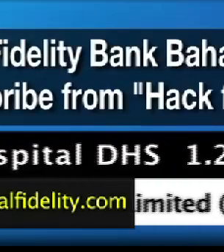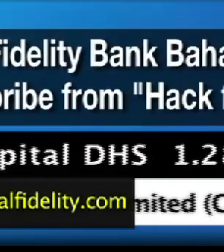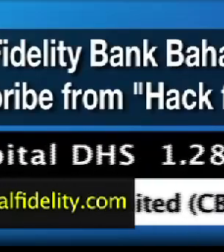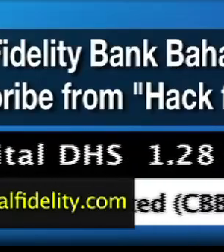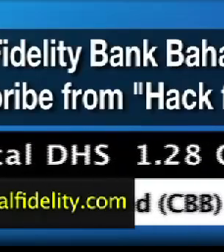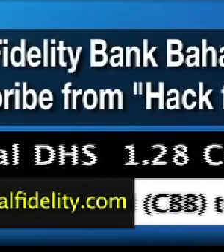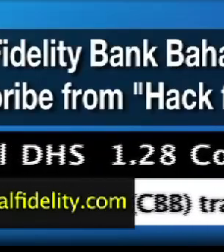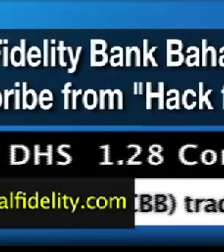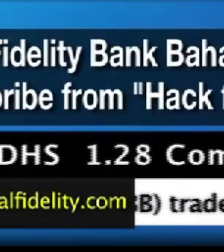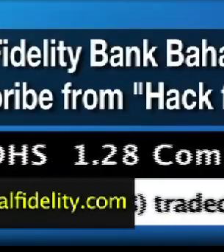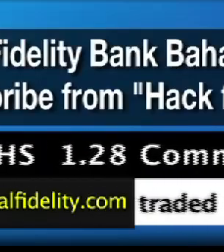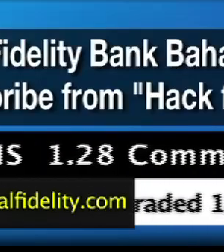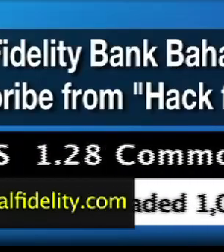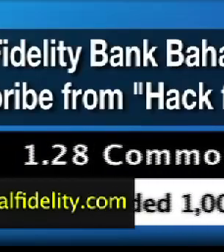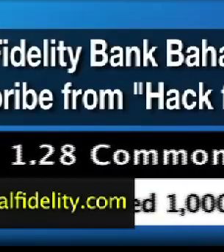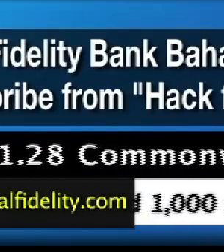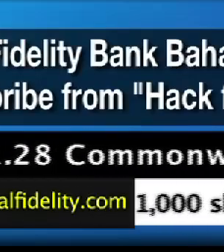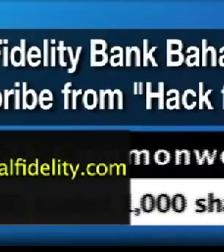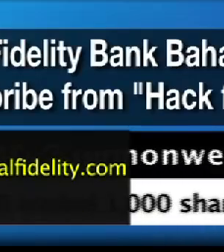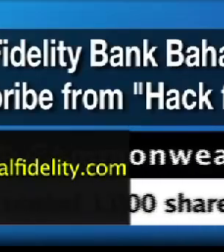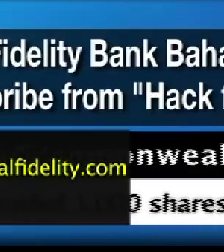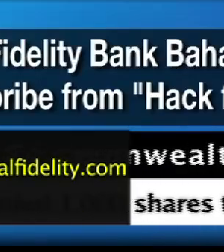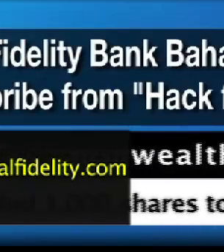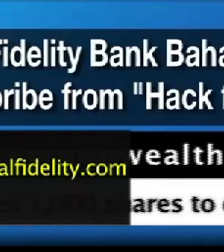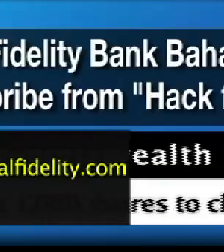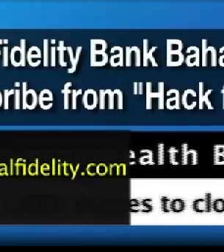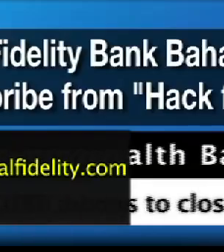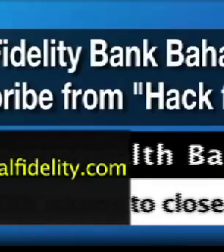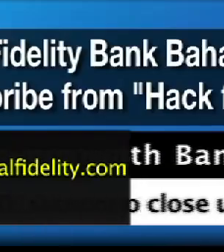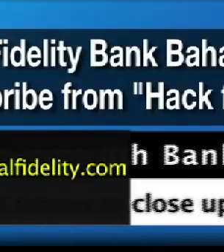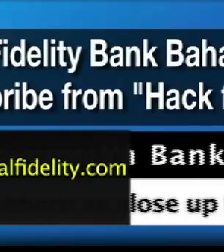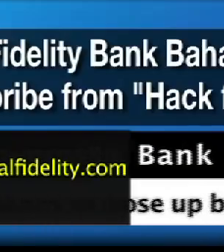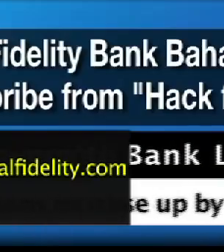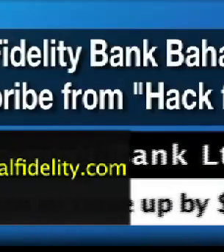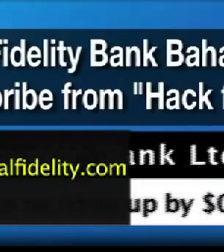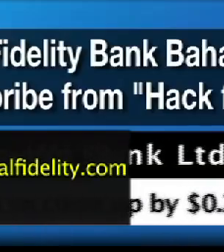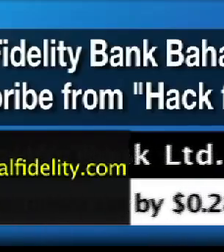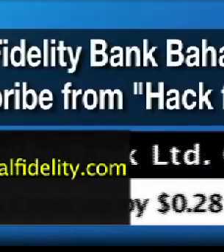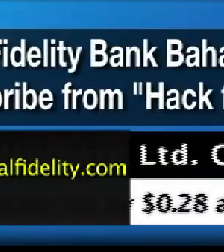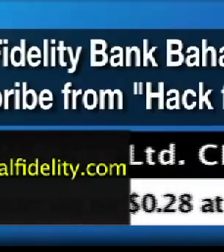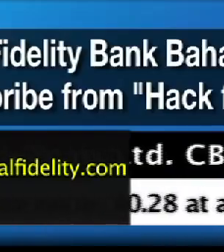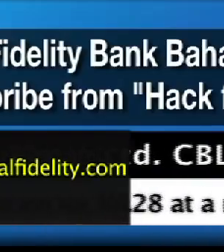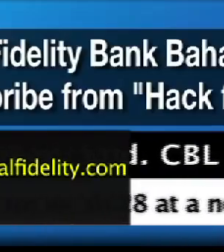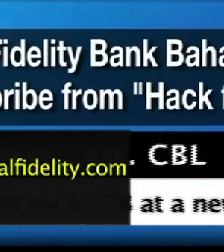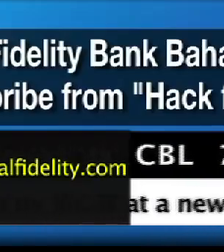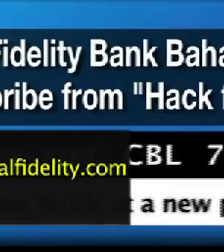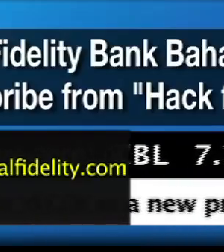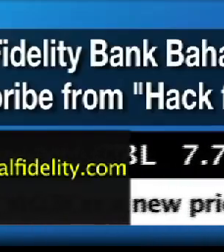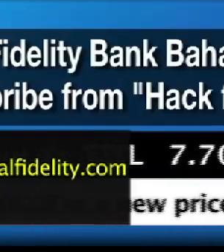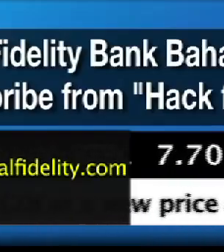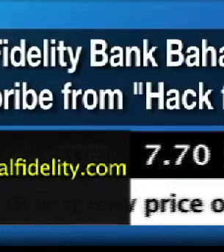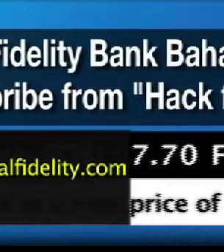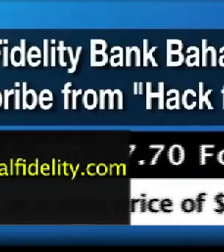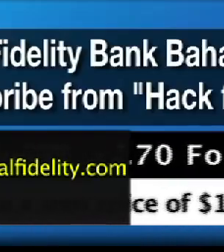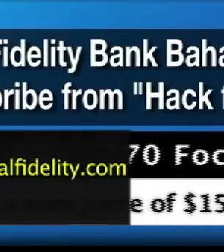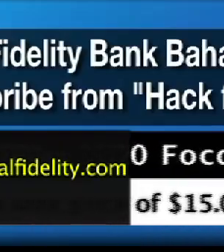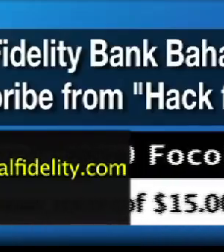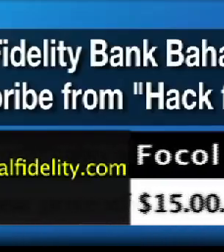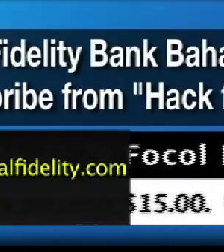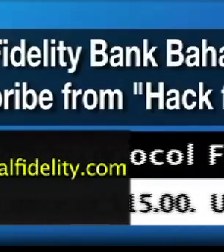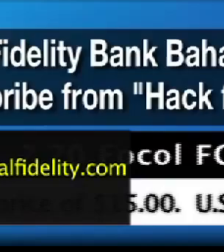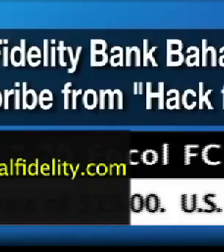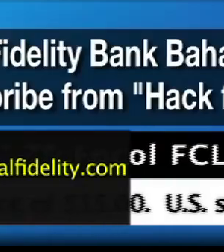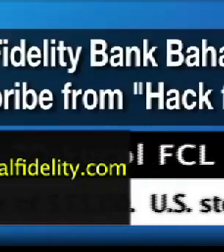have analyzed the websites that were reportedly hacked, and they hold minimal client information. The bank verified that only the